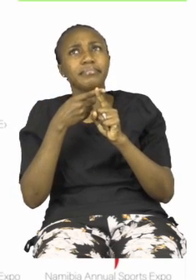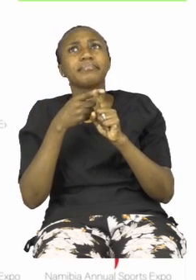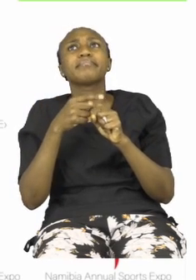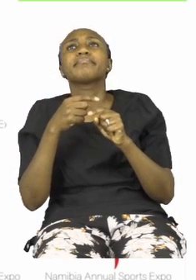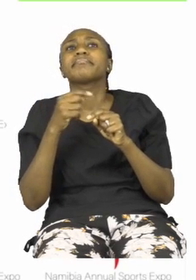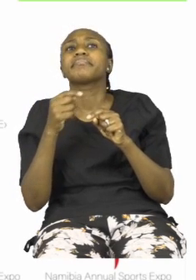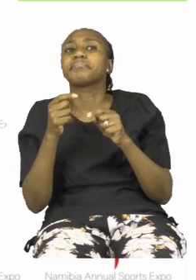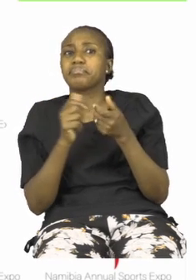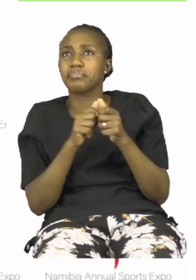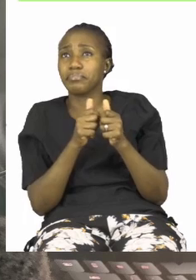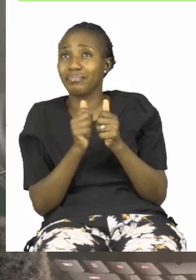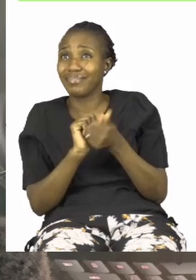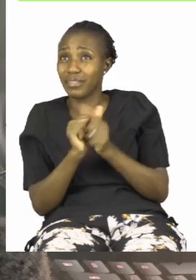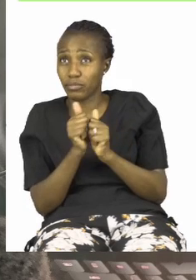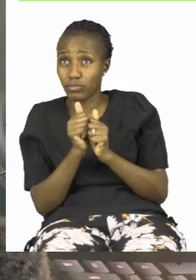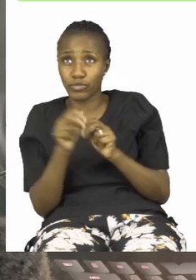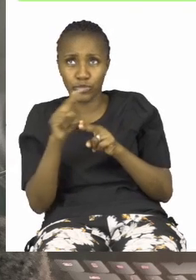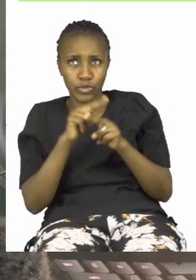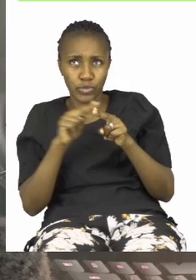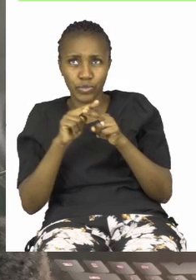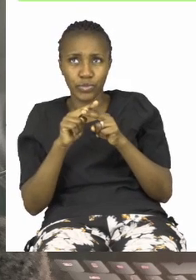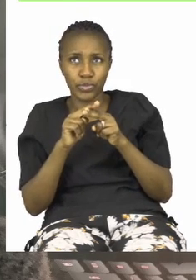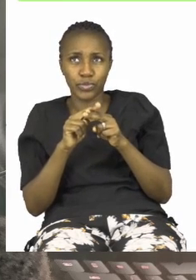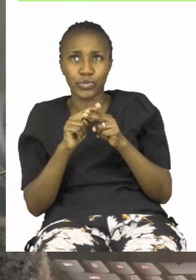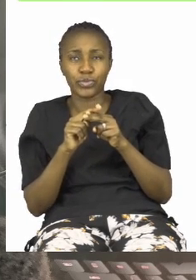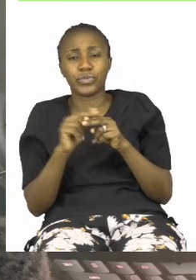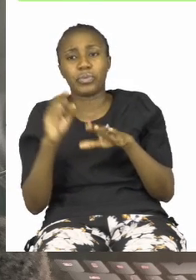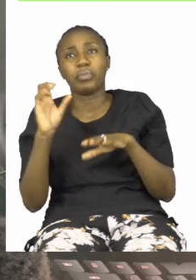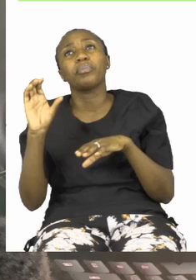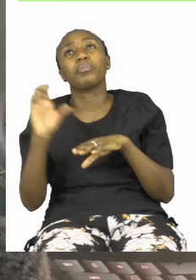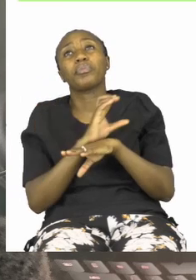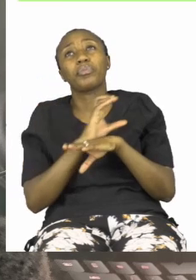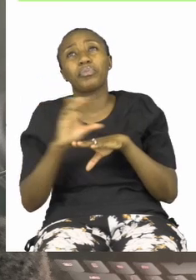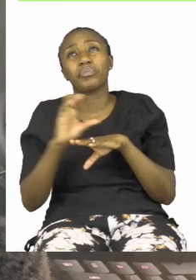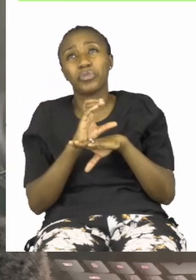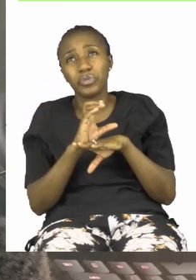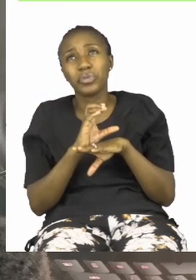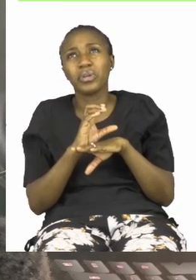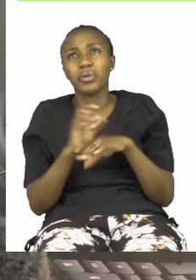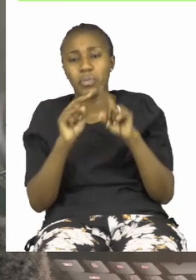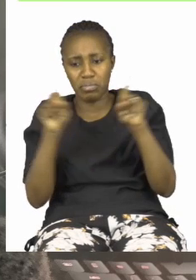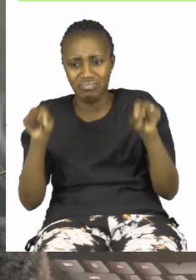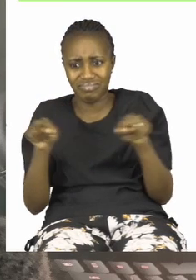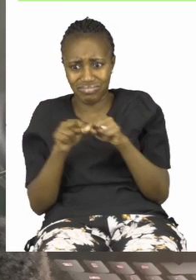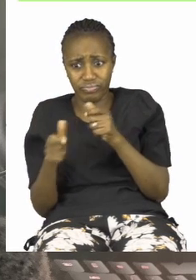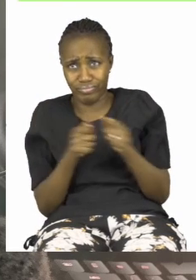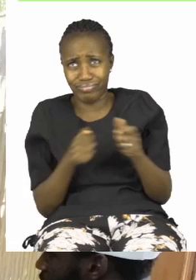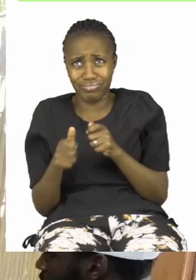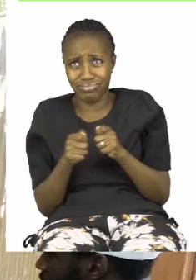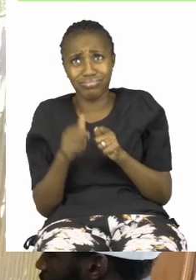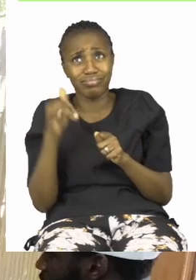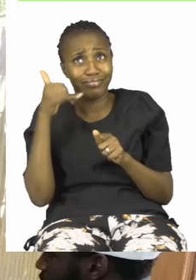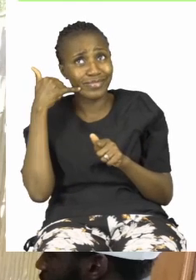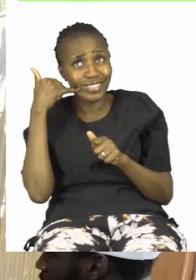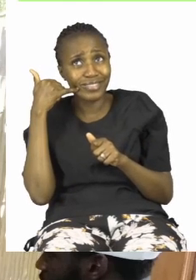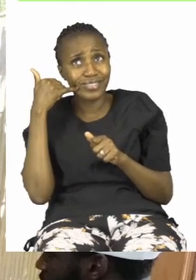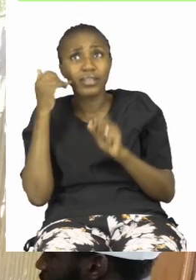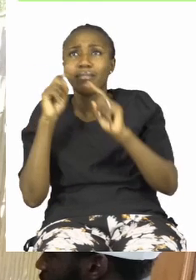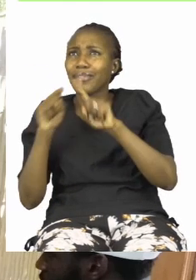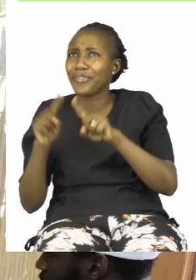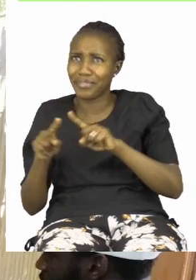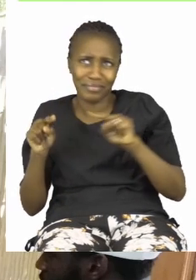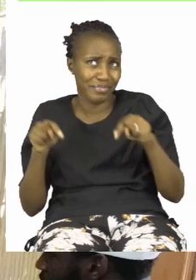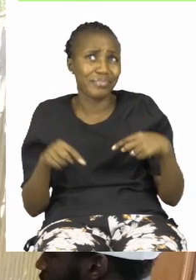any electronic platform. So that is your computer, PlayStation, mobile, cell phone gaming, VR. So some of